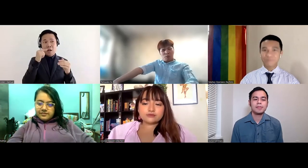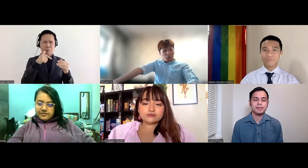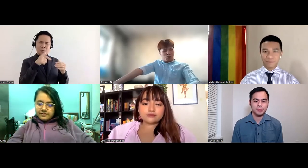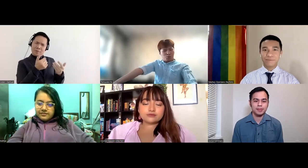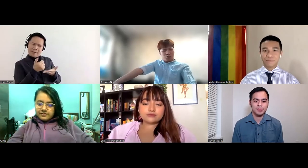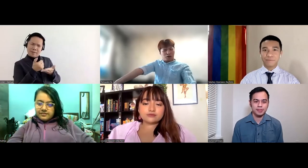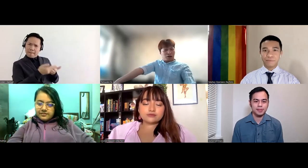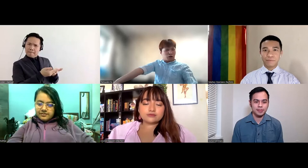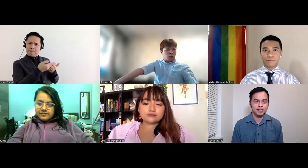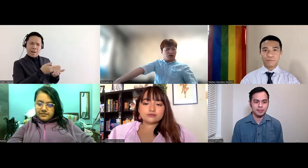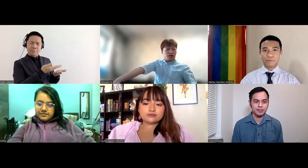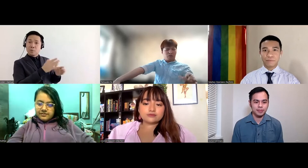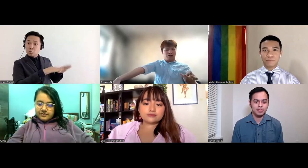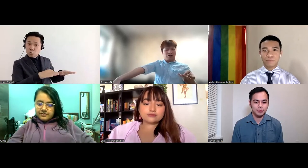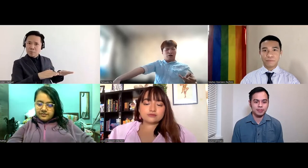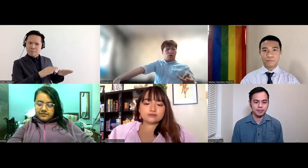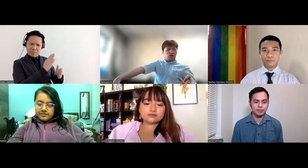that way? First of all,